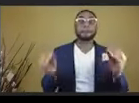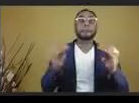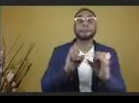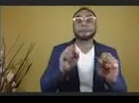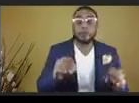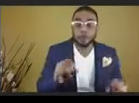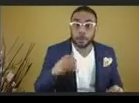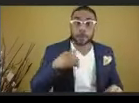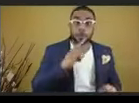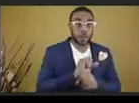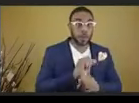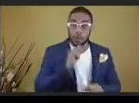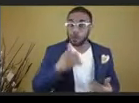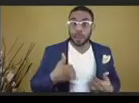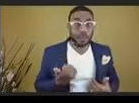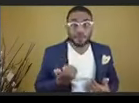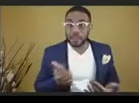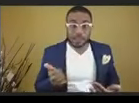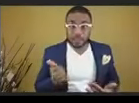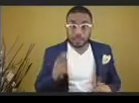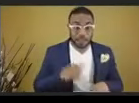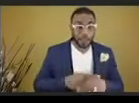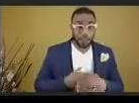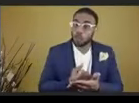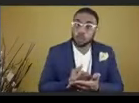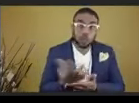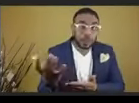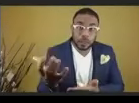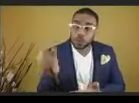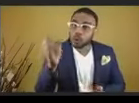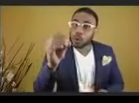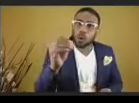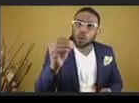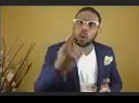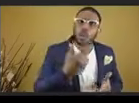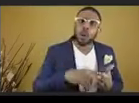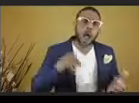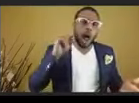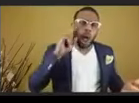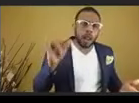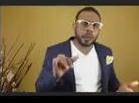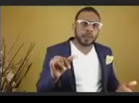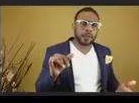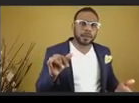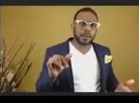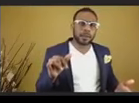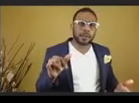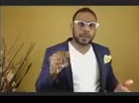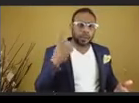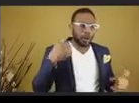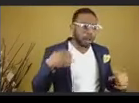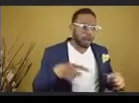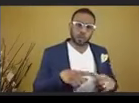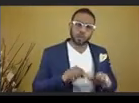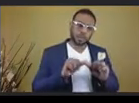that we really don't have any time to waste. So what does it look like for us to